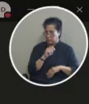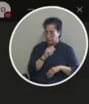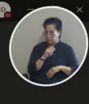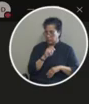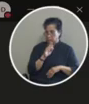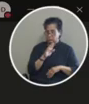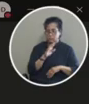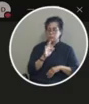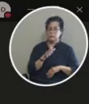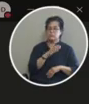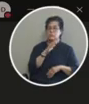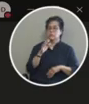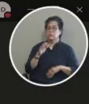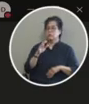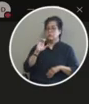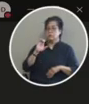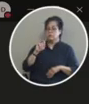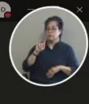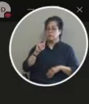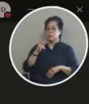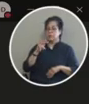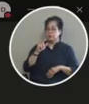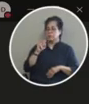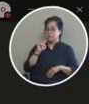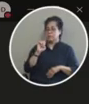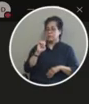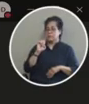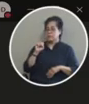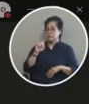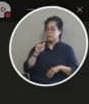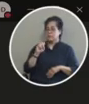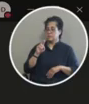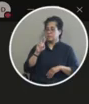We'll move to Ms. Kathleen Stout. Ms. Stout, are you on the line?